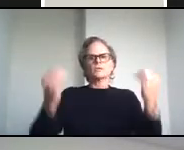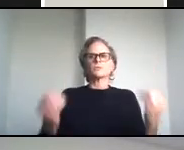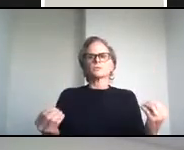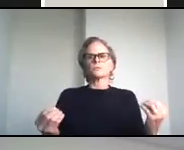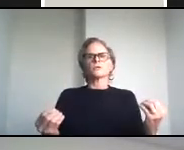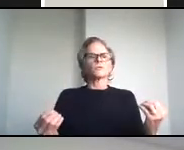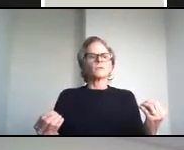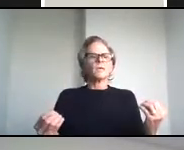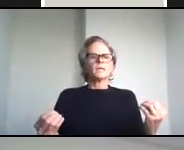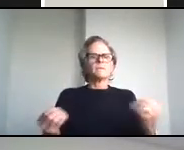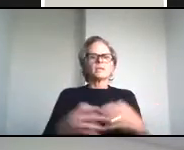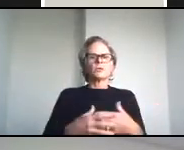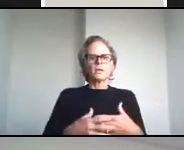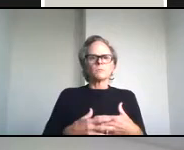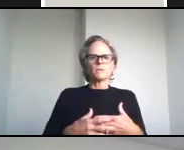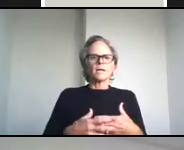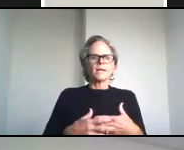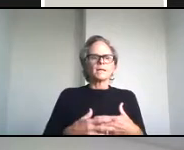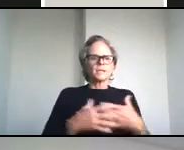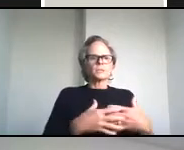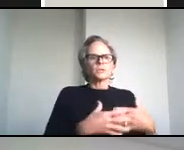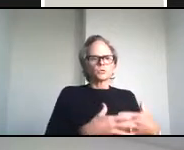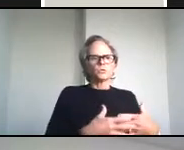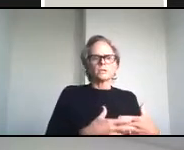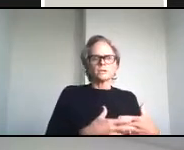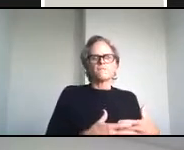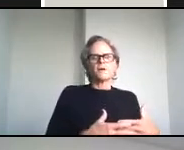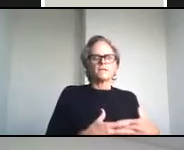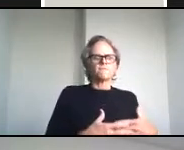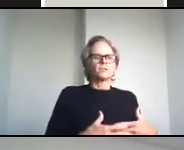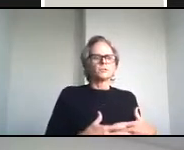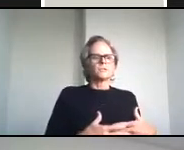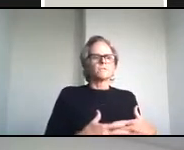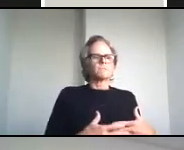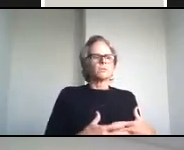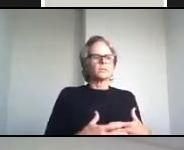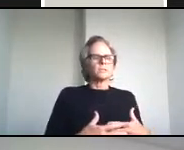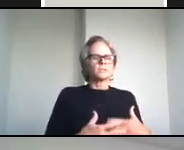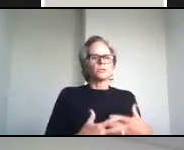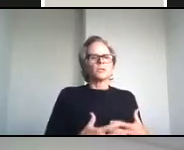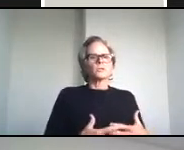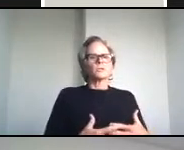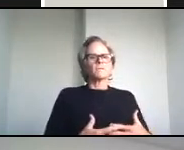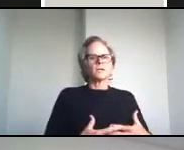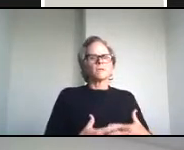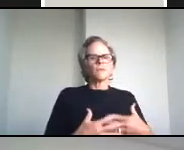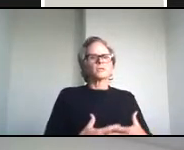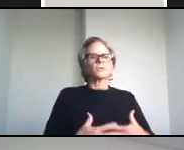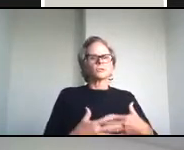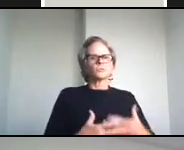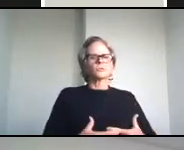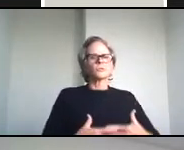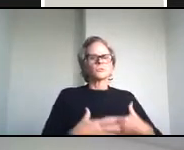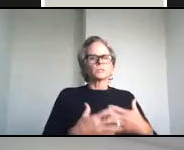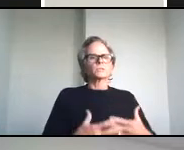a rational structure, even integrated with lighting. And these are truly the defining features of this building, this integration of a kind of